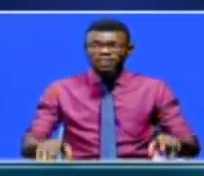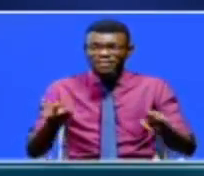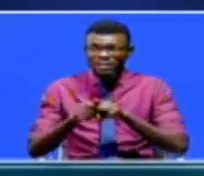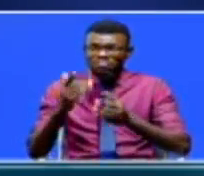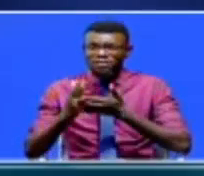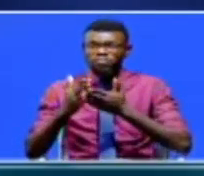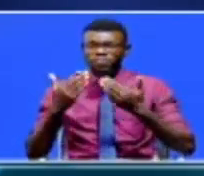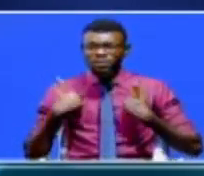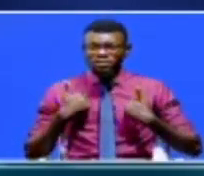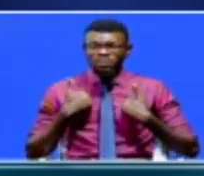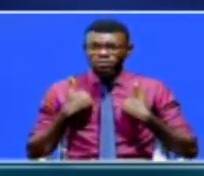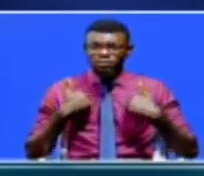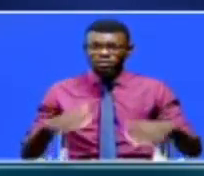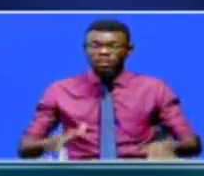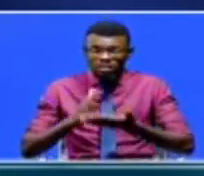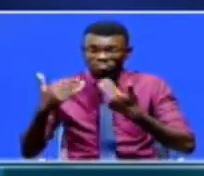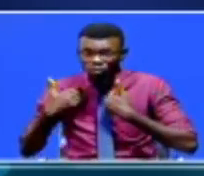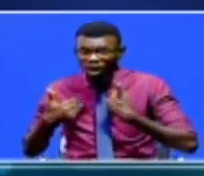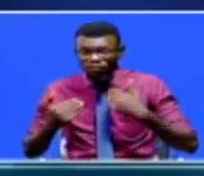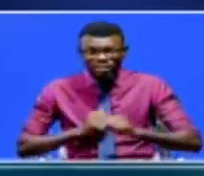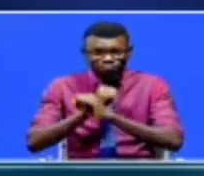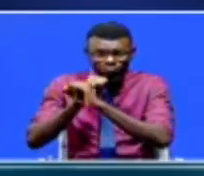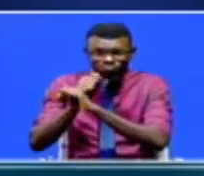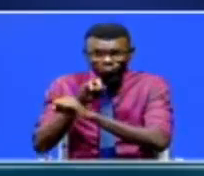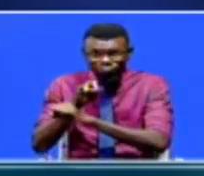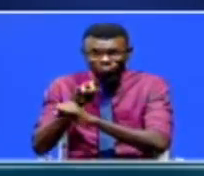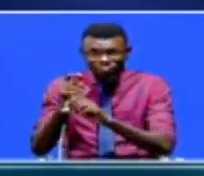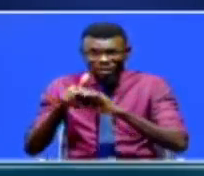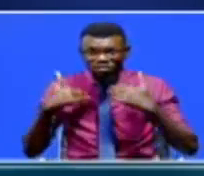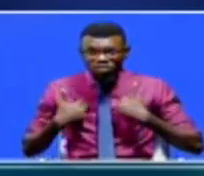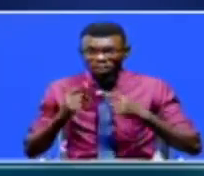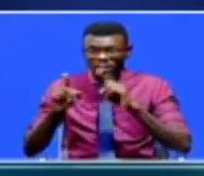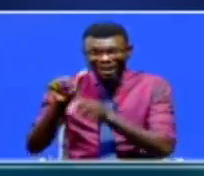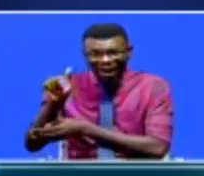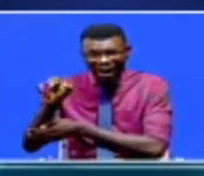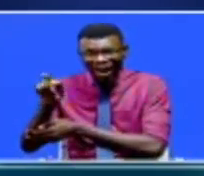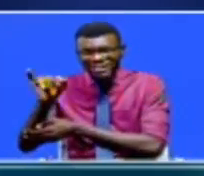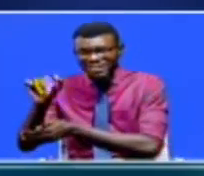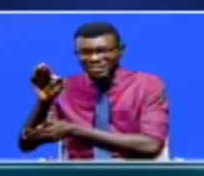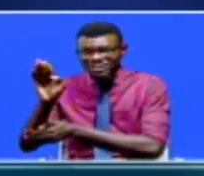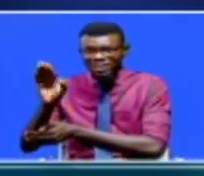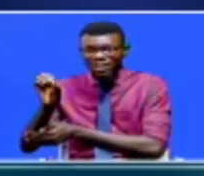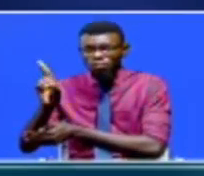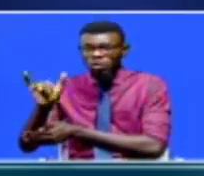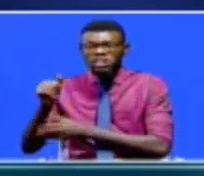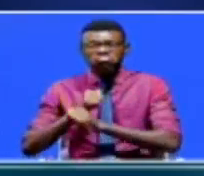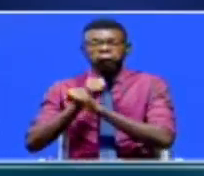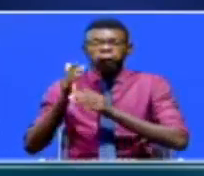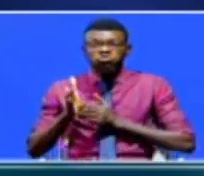had antibodies, our research has not shown that actually the antibodies are protective over the long